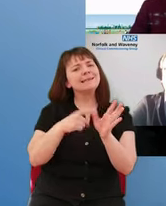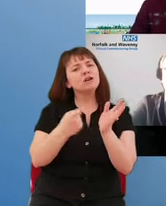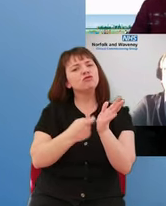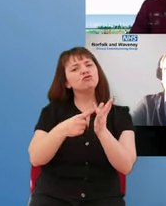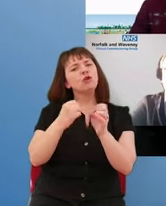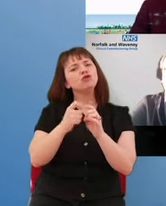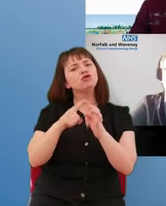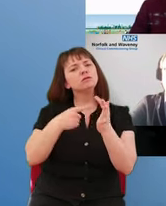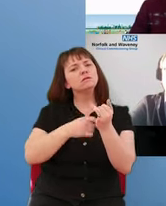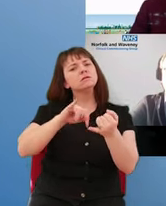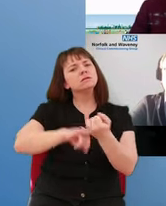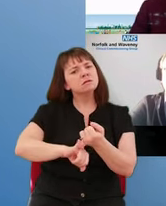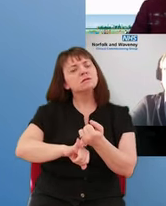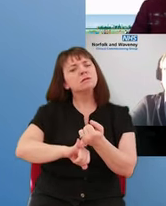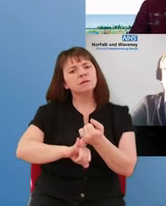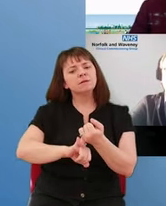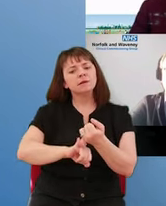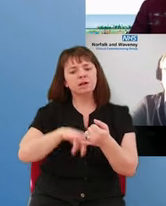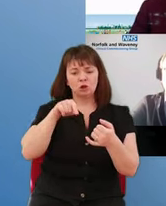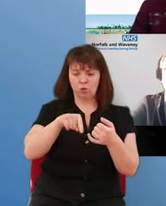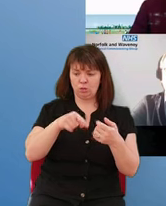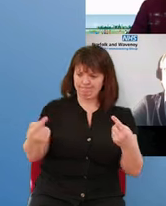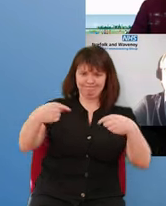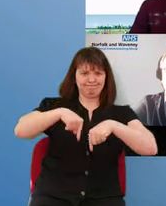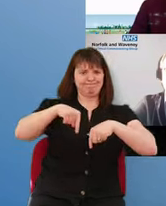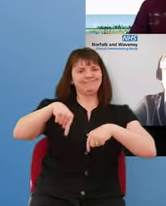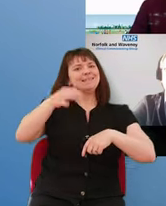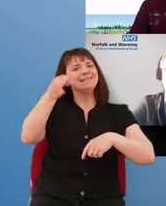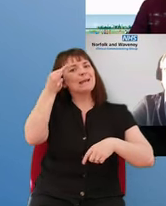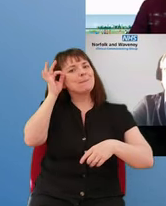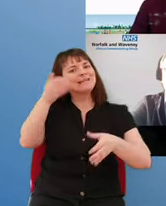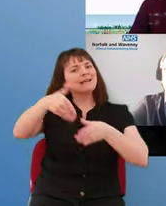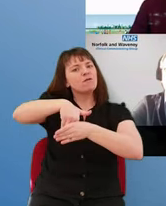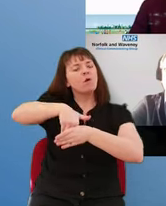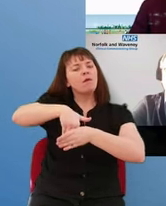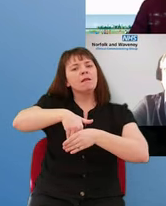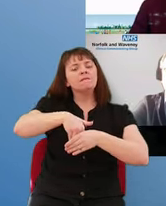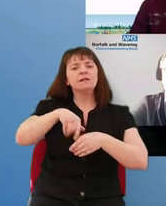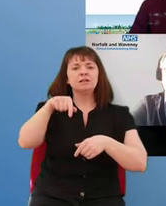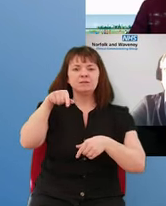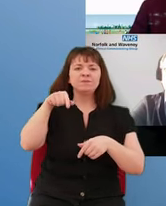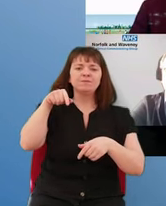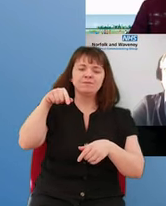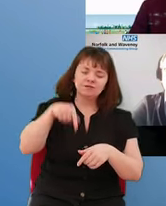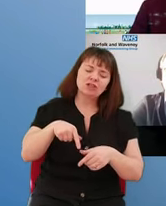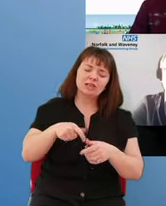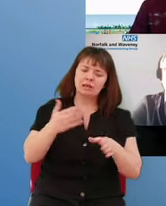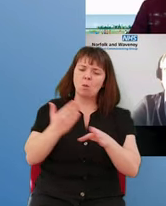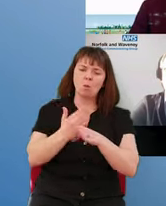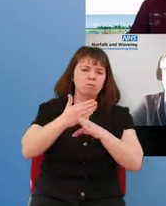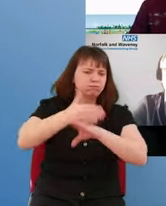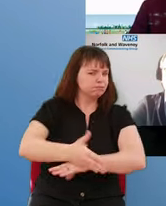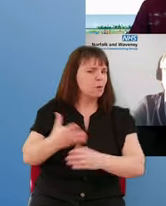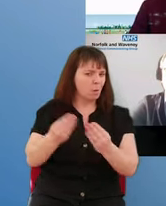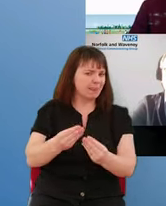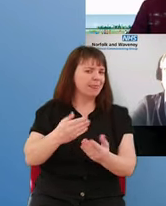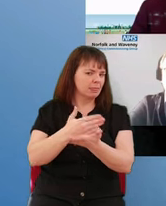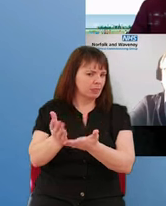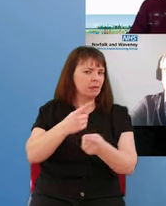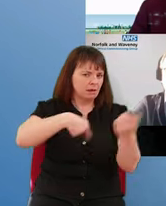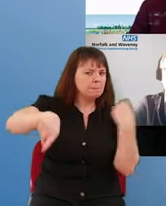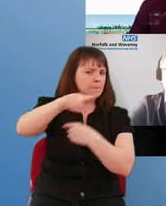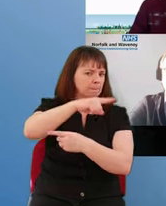was instrumental in working on those as well. Now it might be that they need to be refreshed because the Cqc are looking at different things,